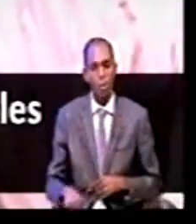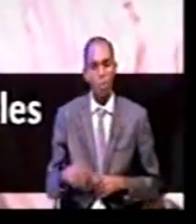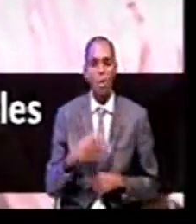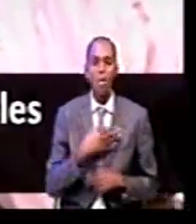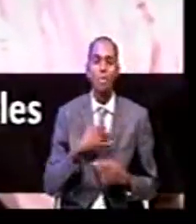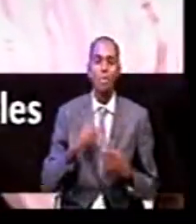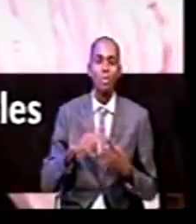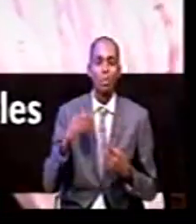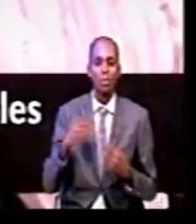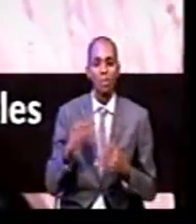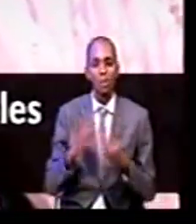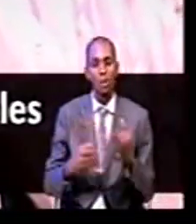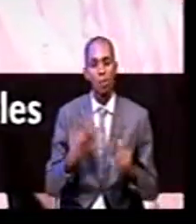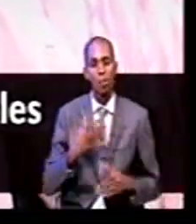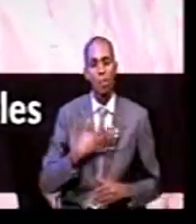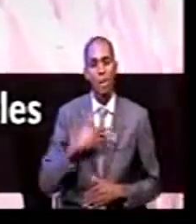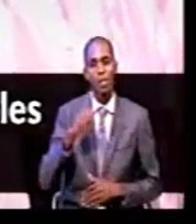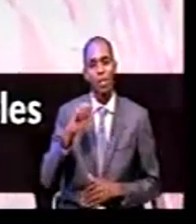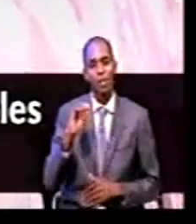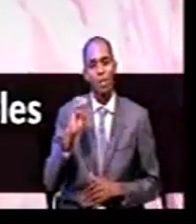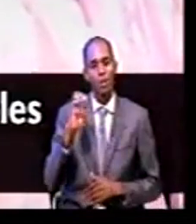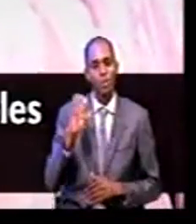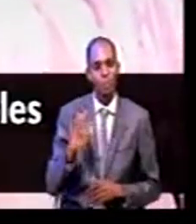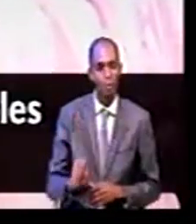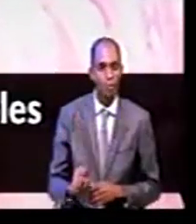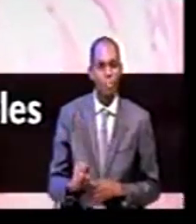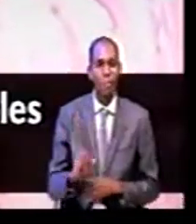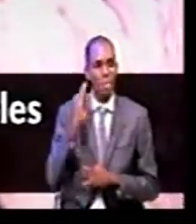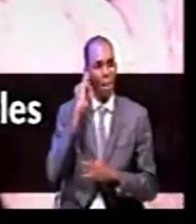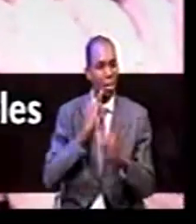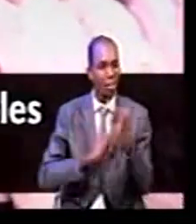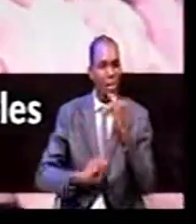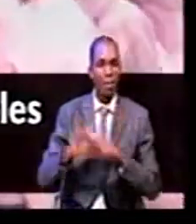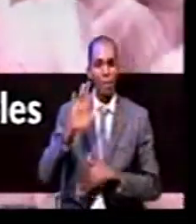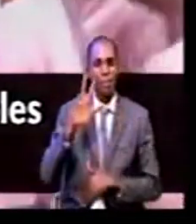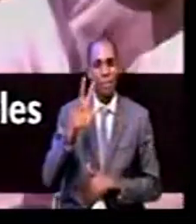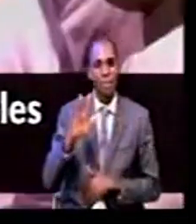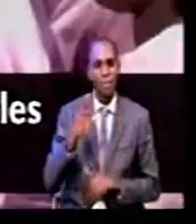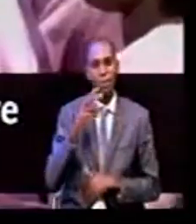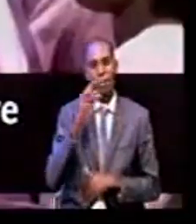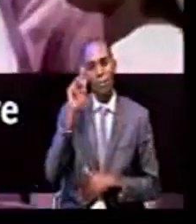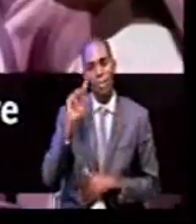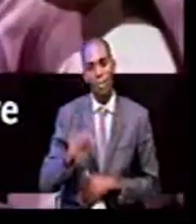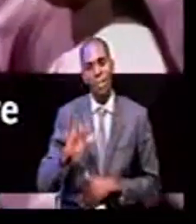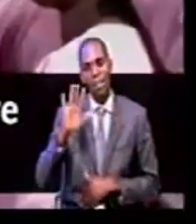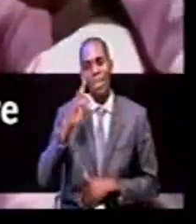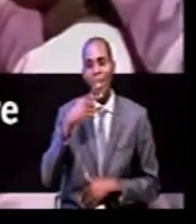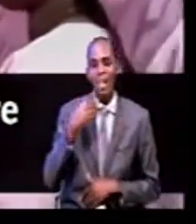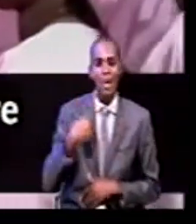whole, from the top of my head to the sole, to the tip of my toe.